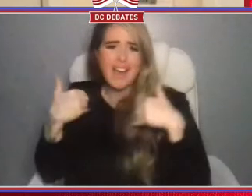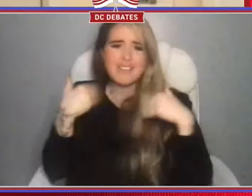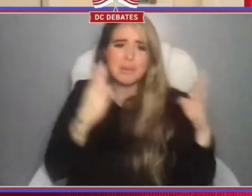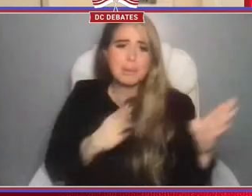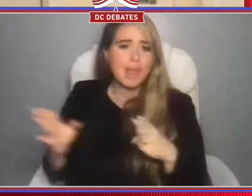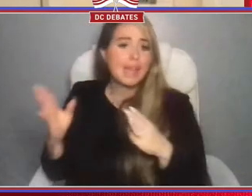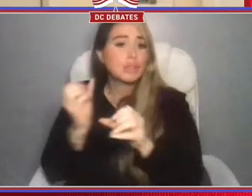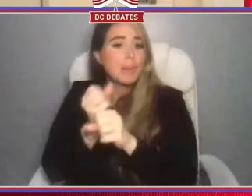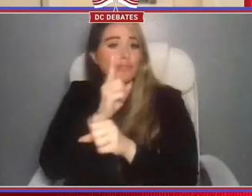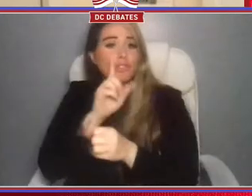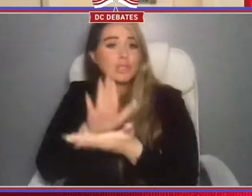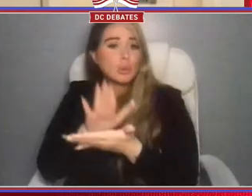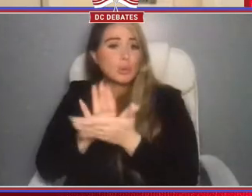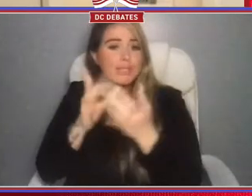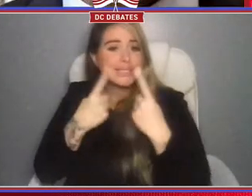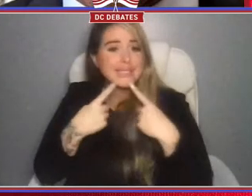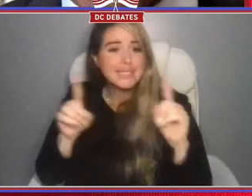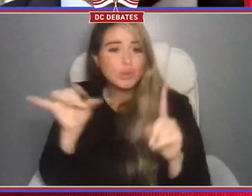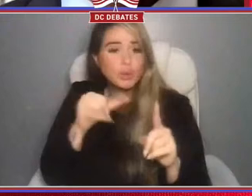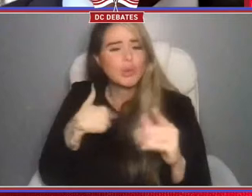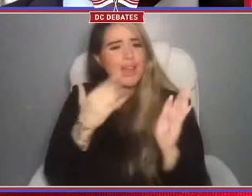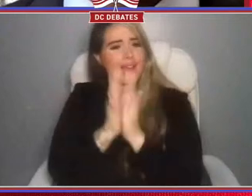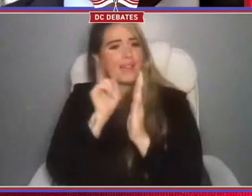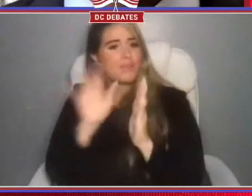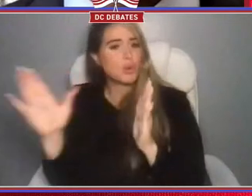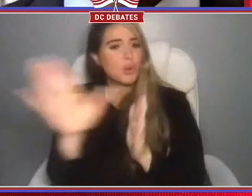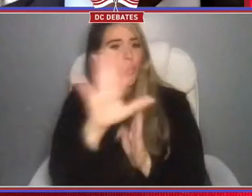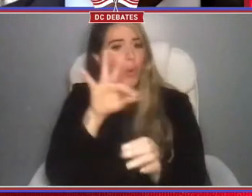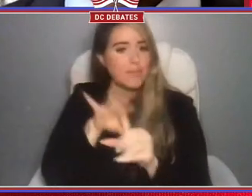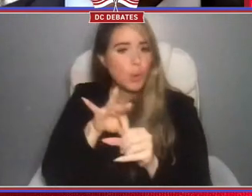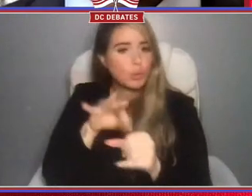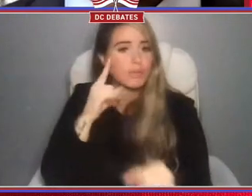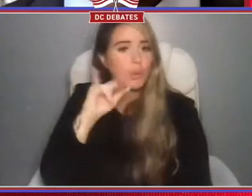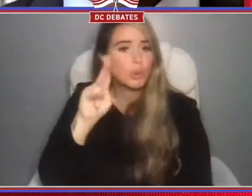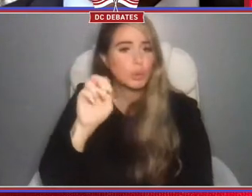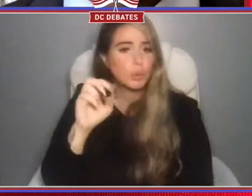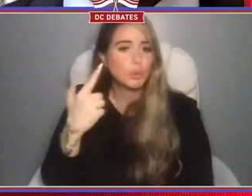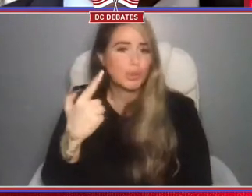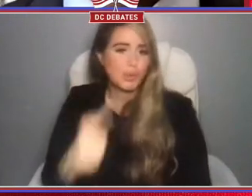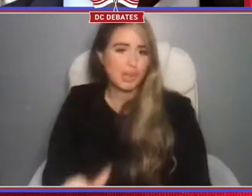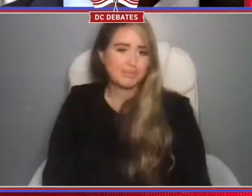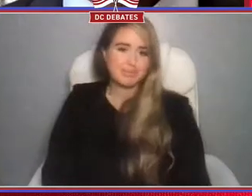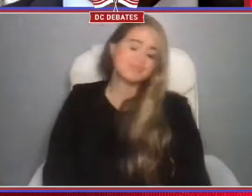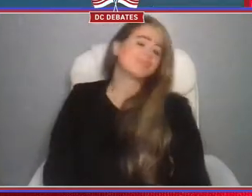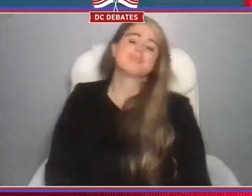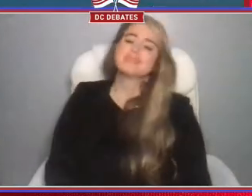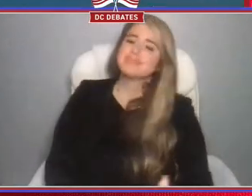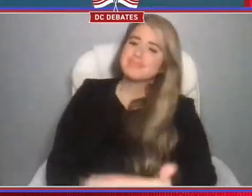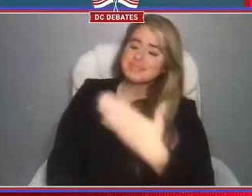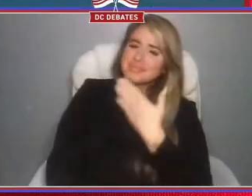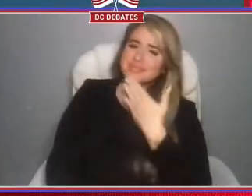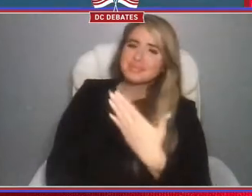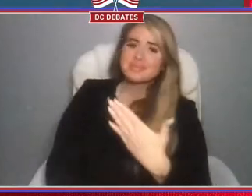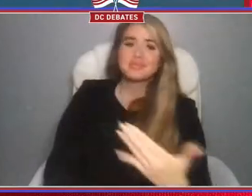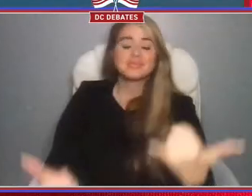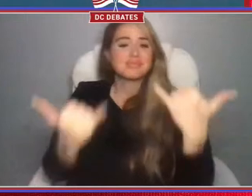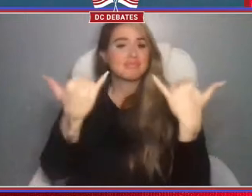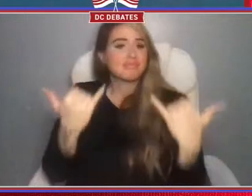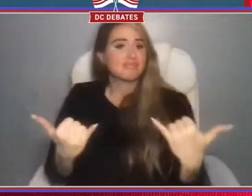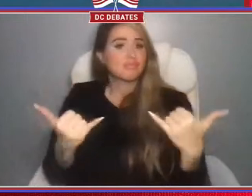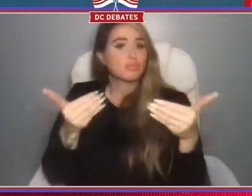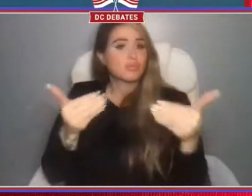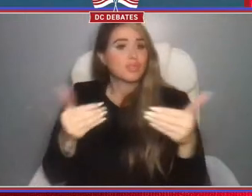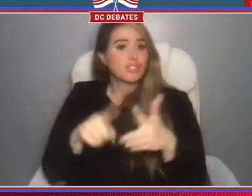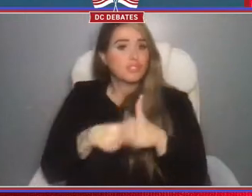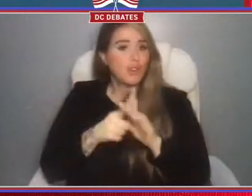am asking for your vote on June 21st. Thank you, Mr. Butler. And let's jump into questions.